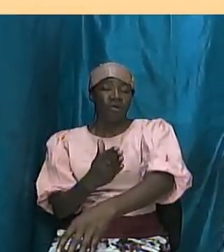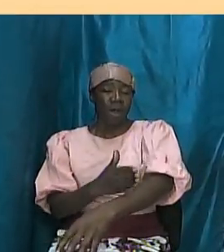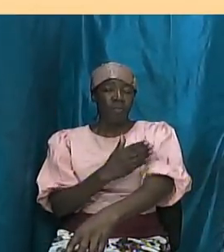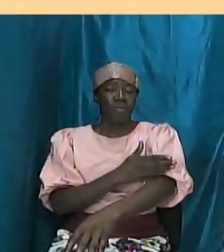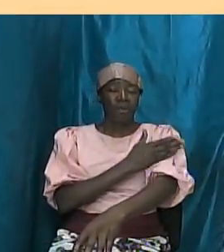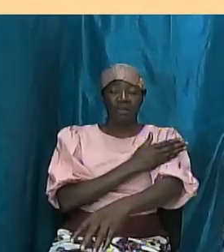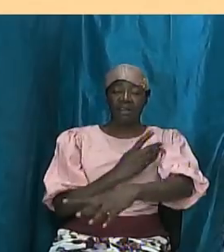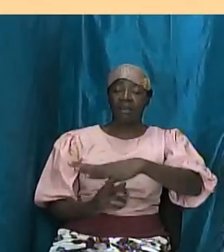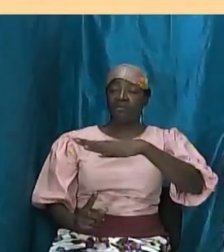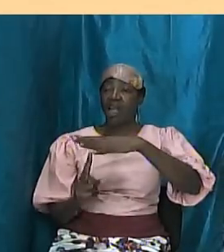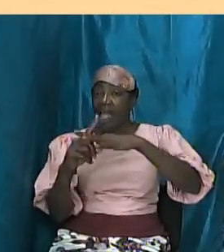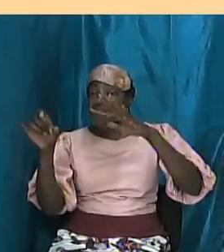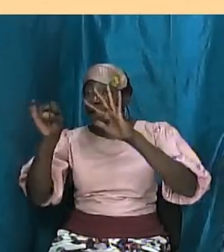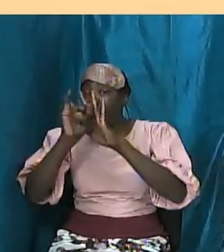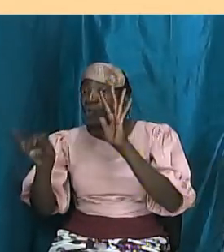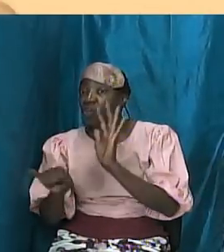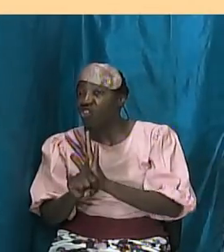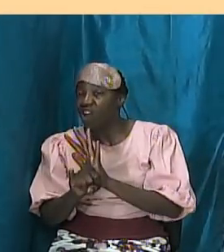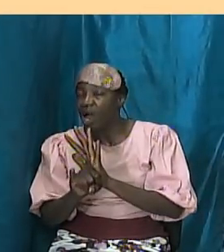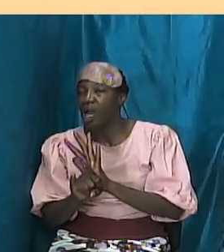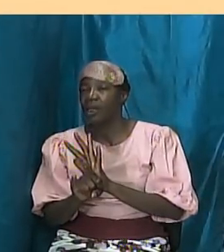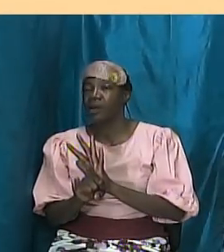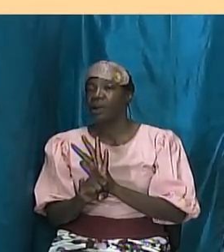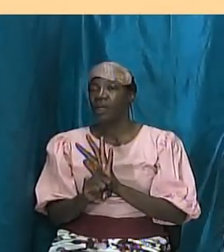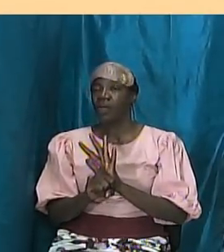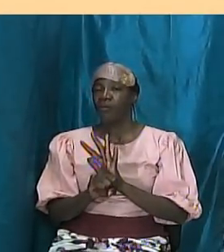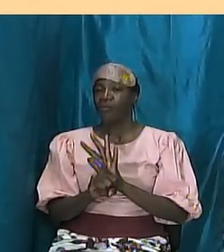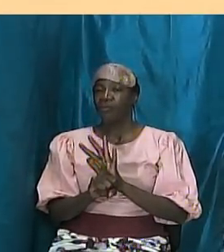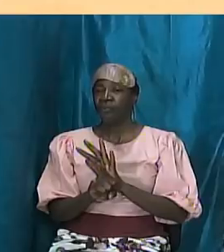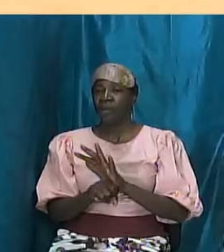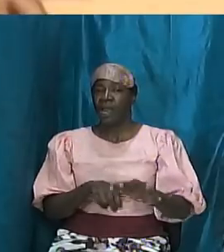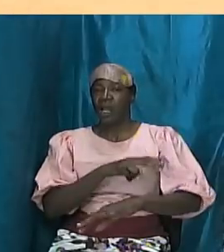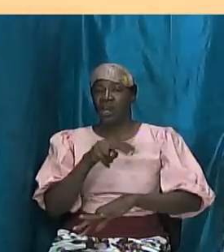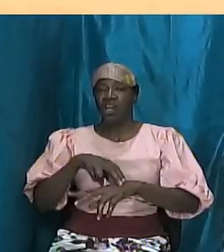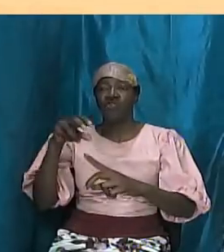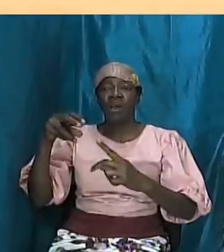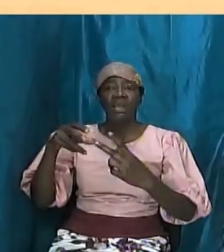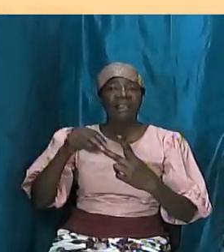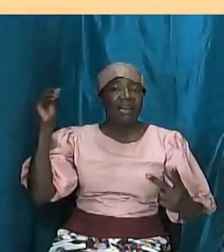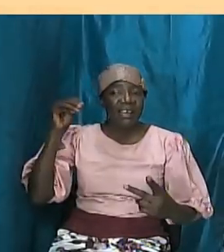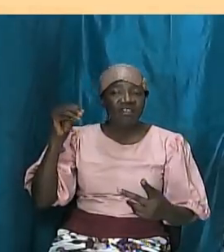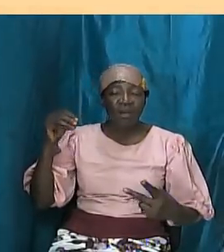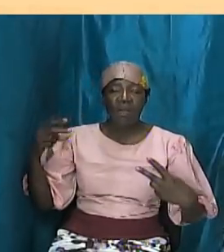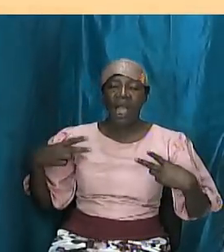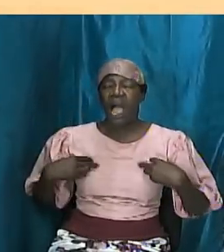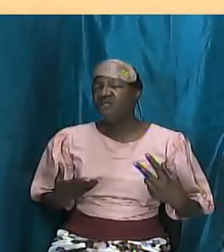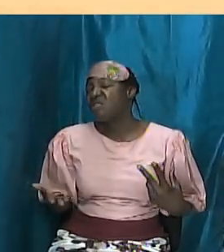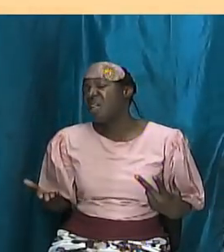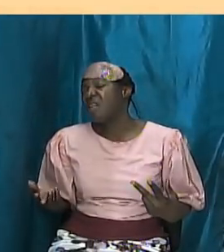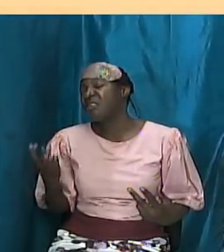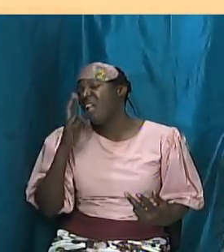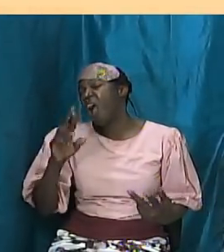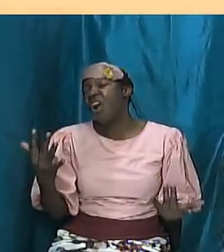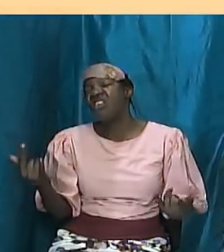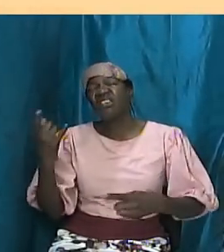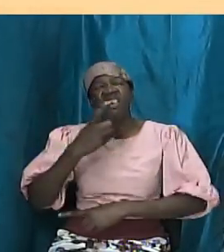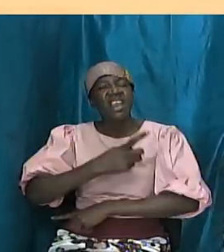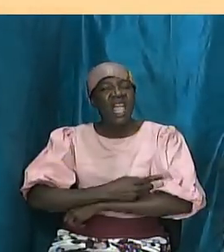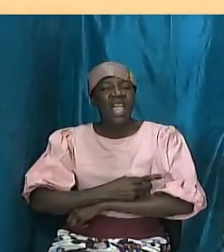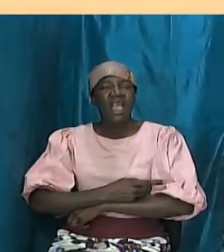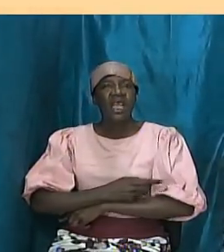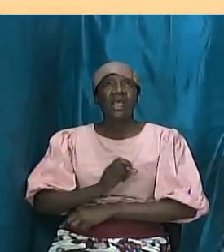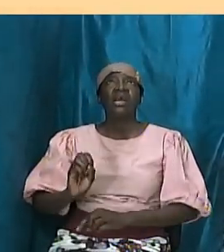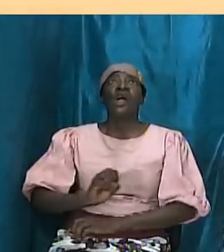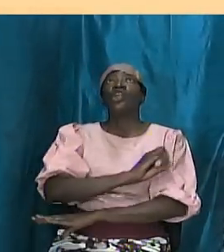and natural selection, we have things as they are today. The sun in its place